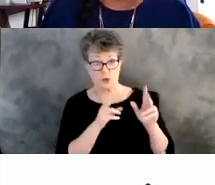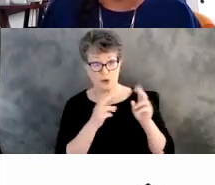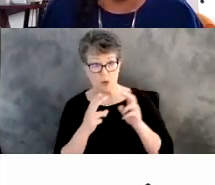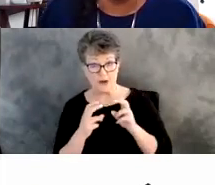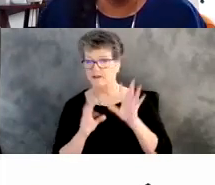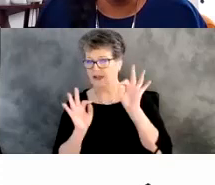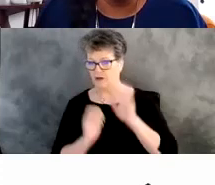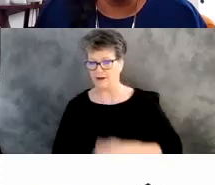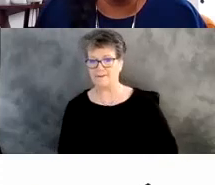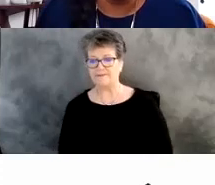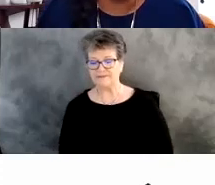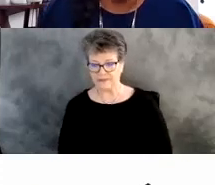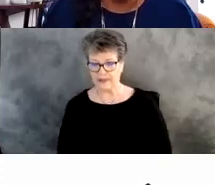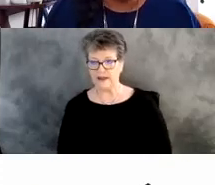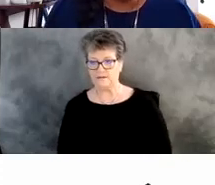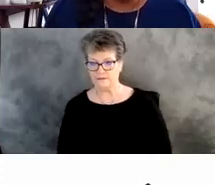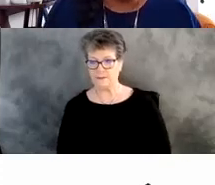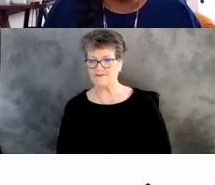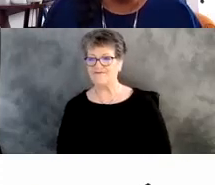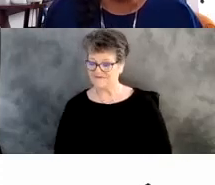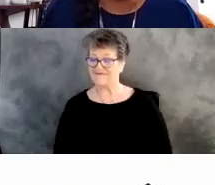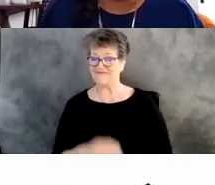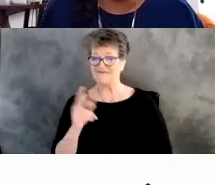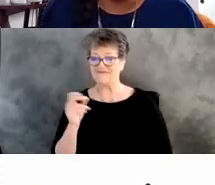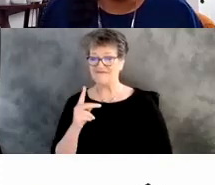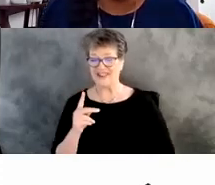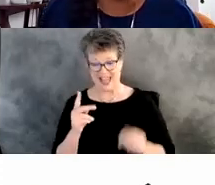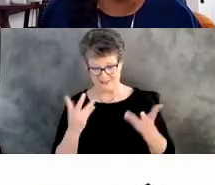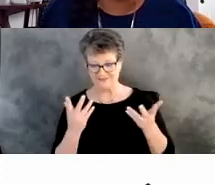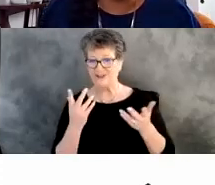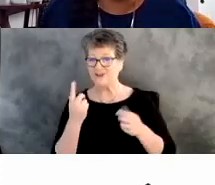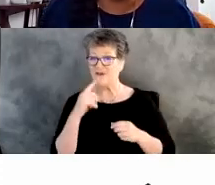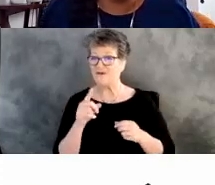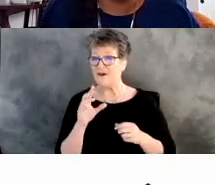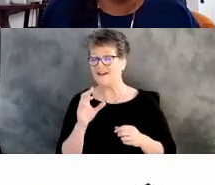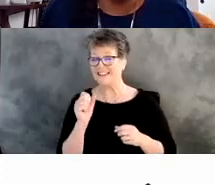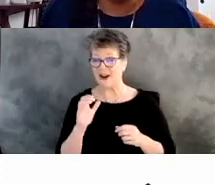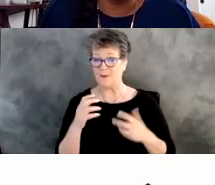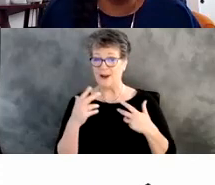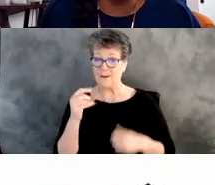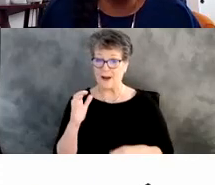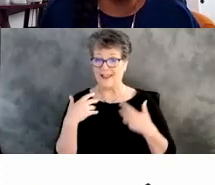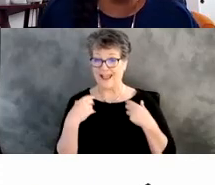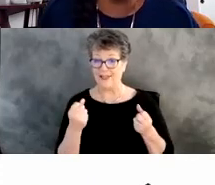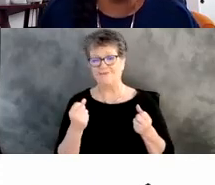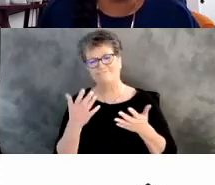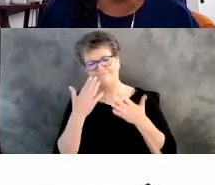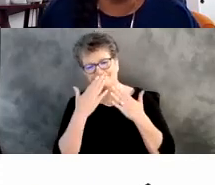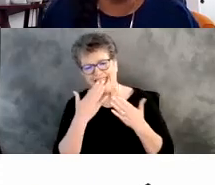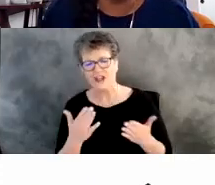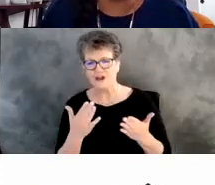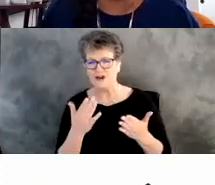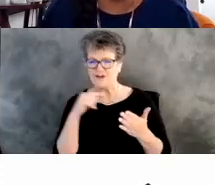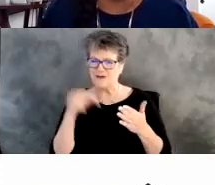great. All right, on behalf of Sacramento County Public Health, I want to thank you for your dedication to this field and